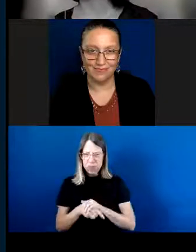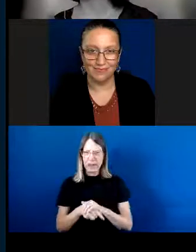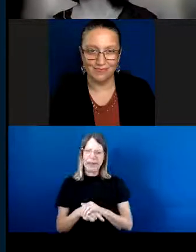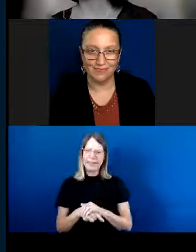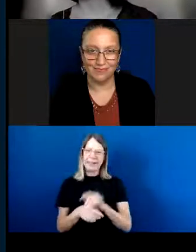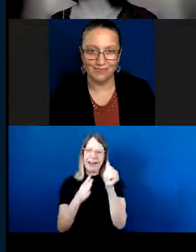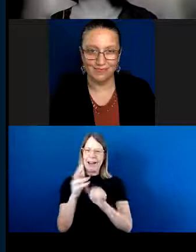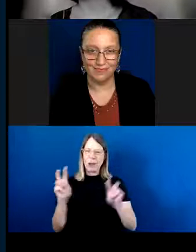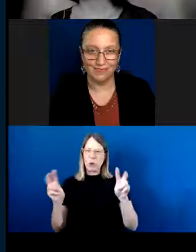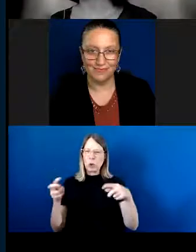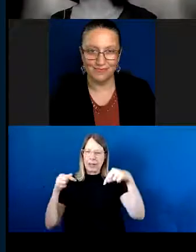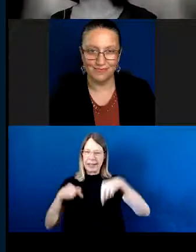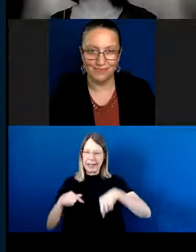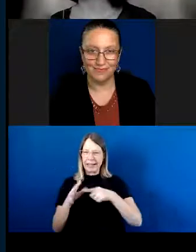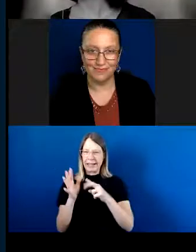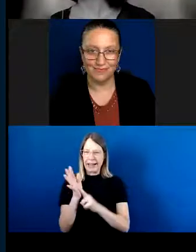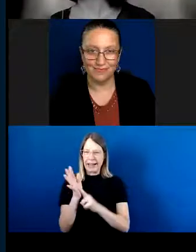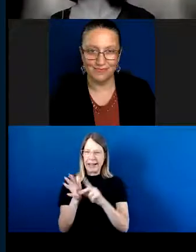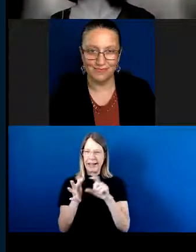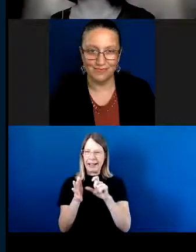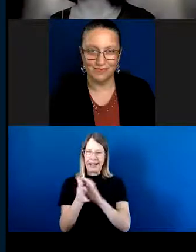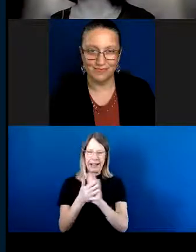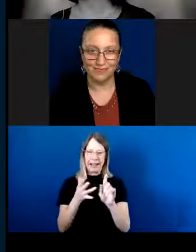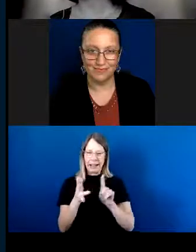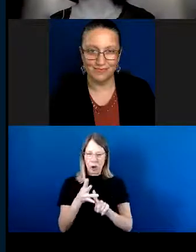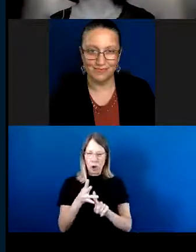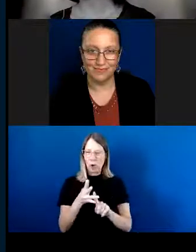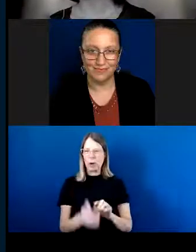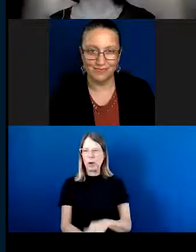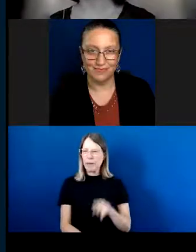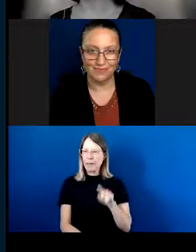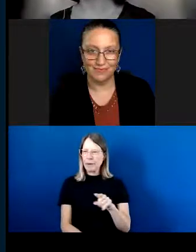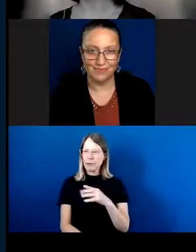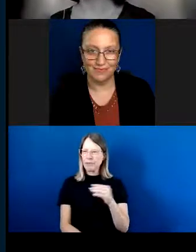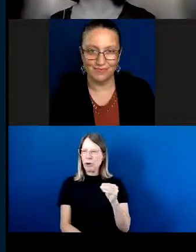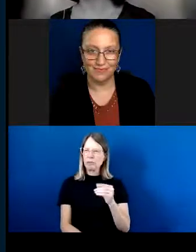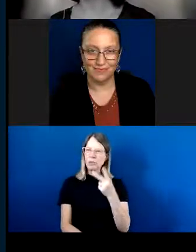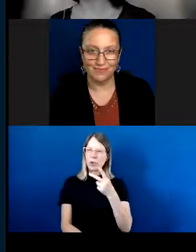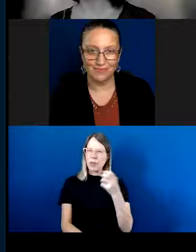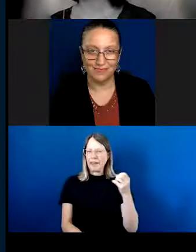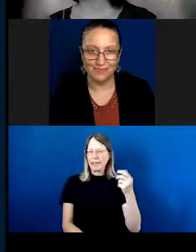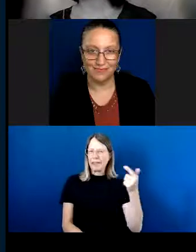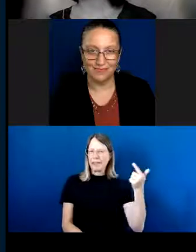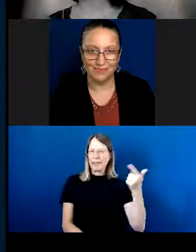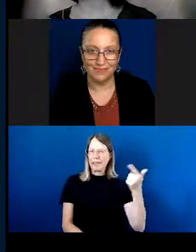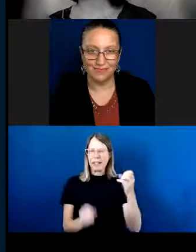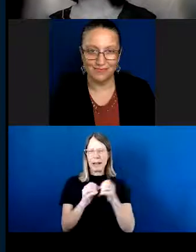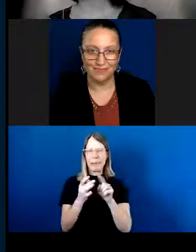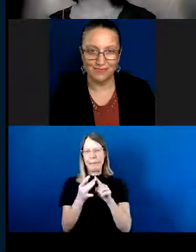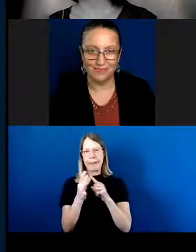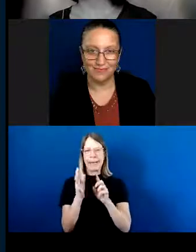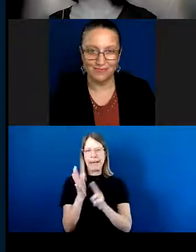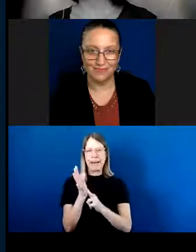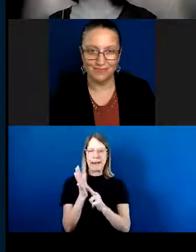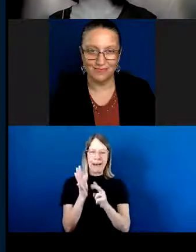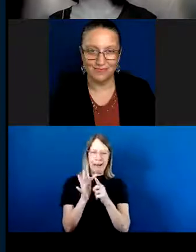Echo, developed by Agatha Gosnape during the 20th Biennale of Sydney in 2017. This artwork